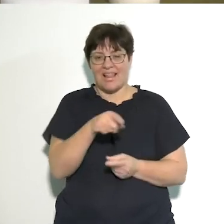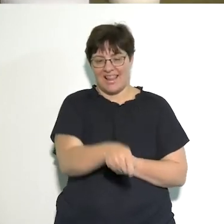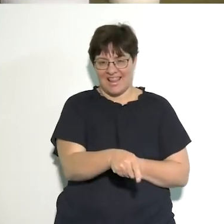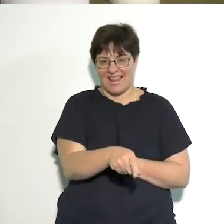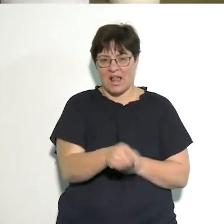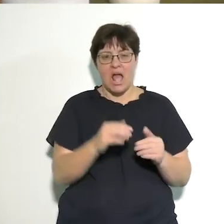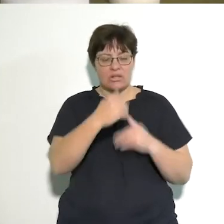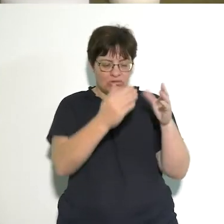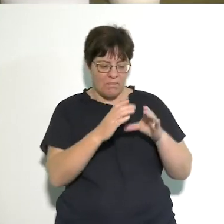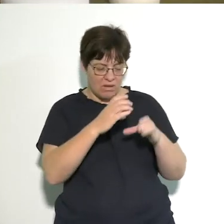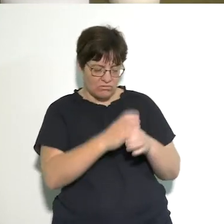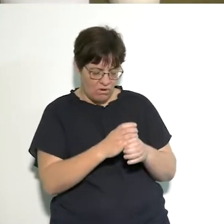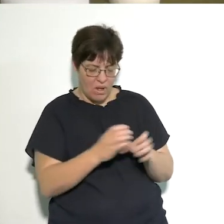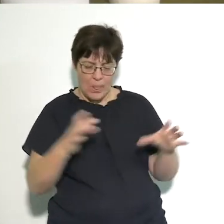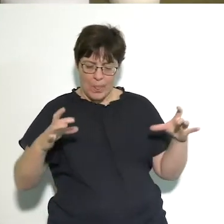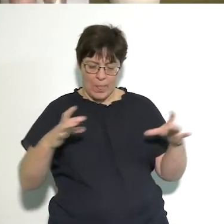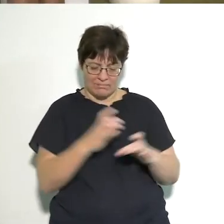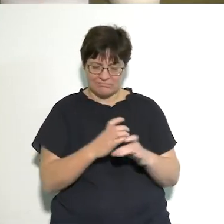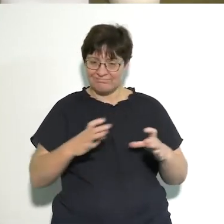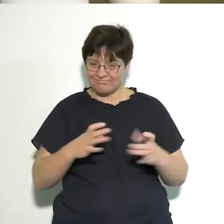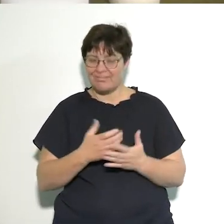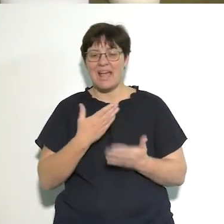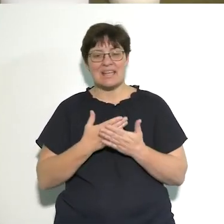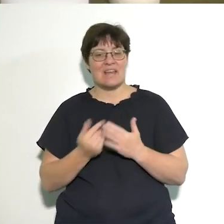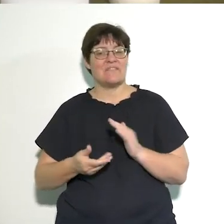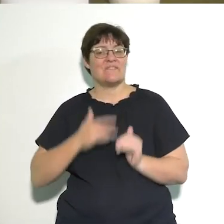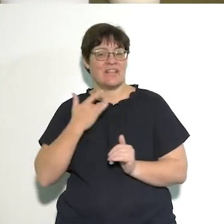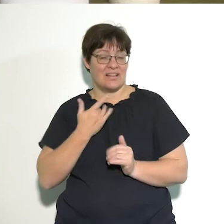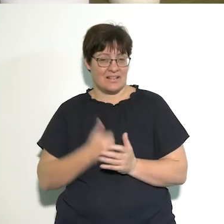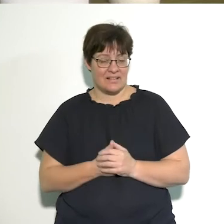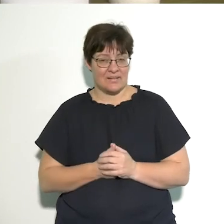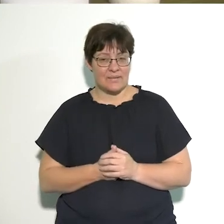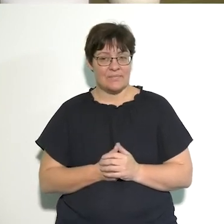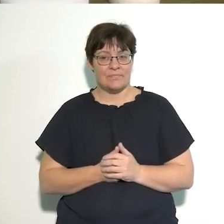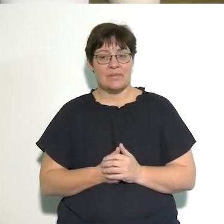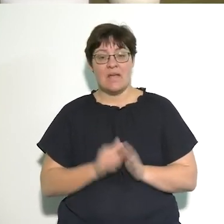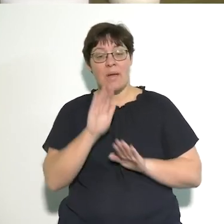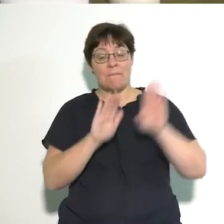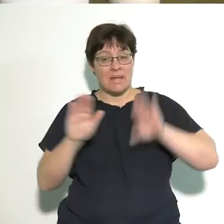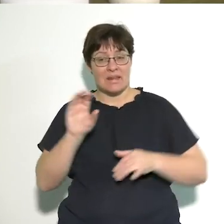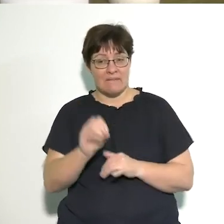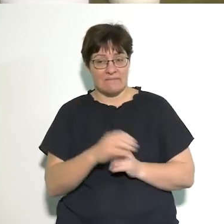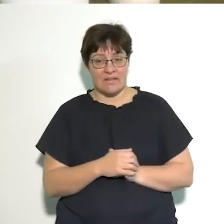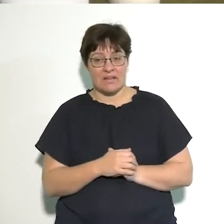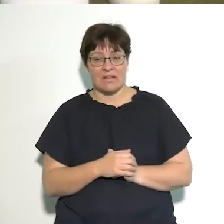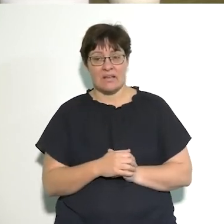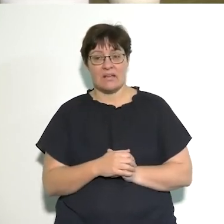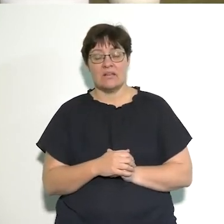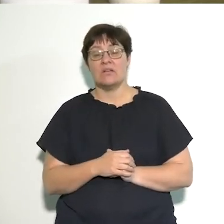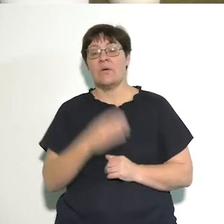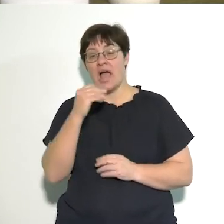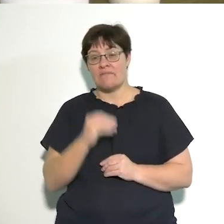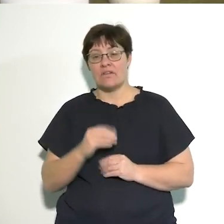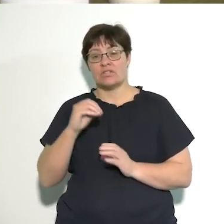Okay, and they can feel the different shapes. Some are smaller, some are larger in the hand. So once you have your pattern, you trace